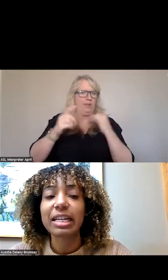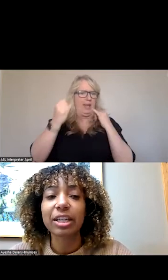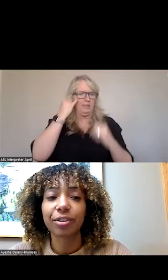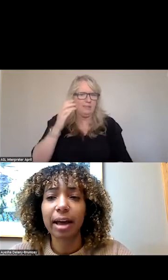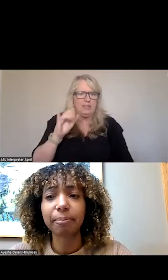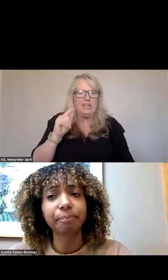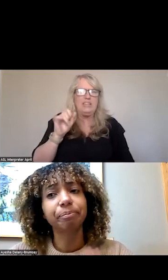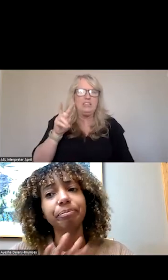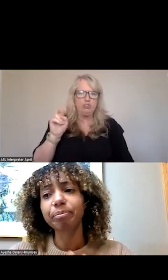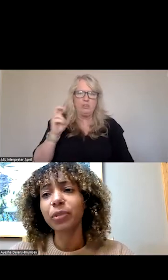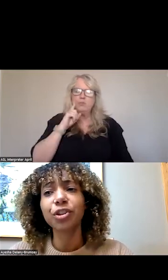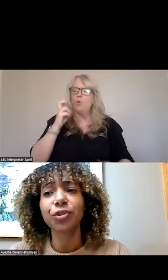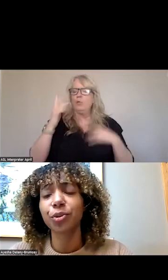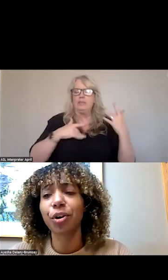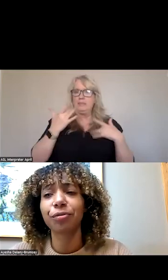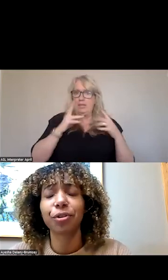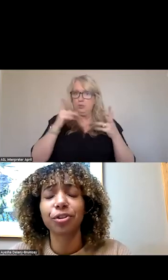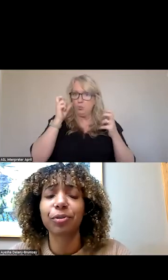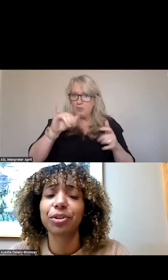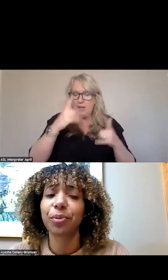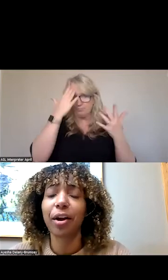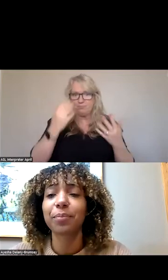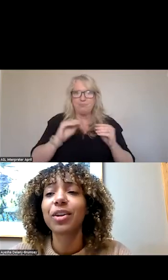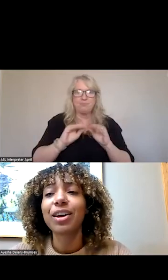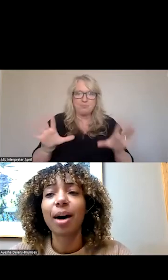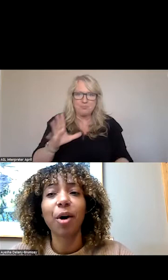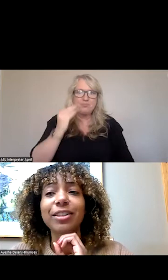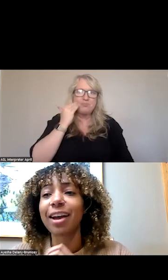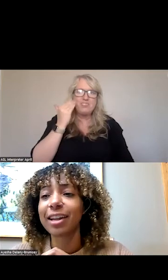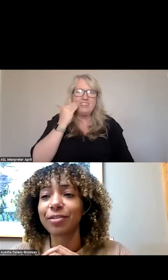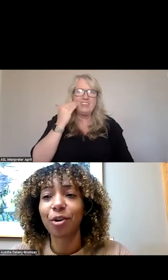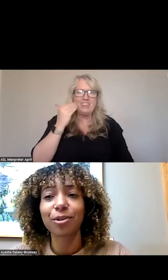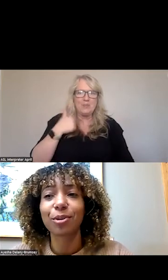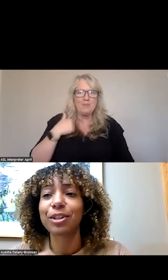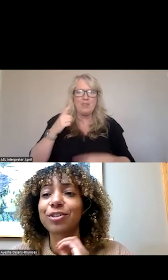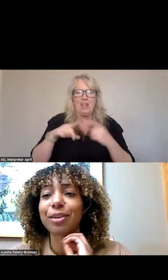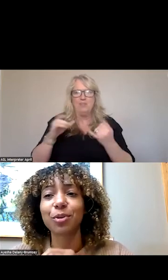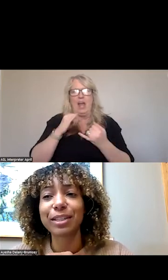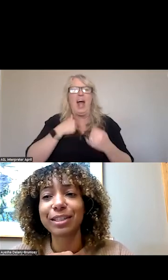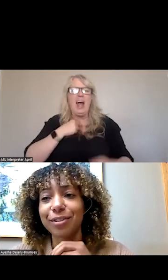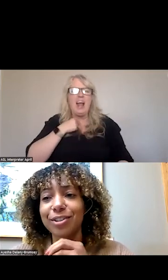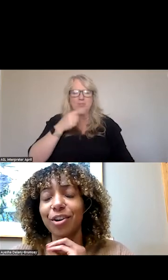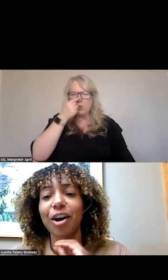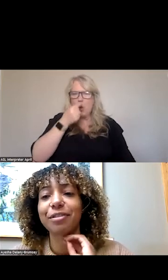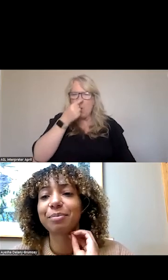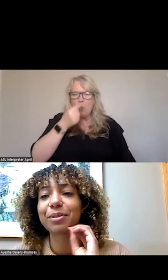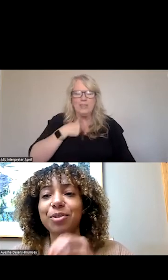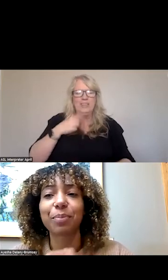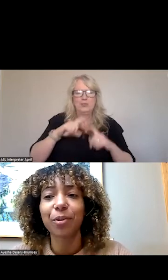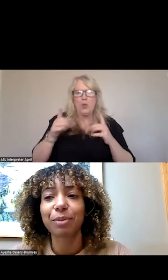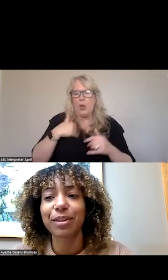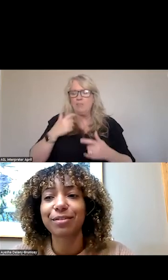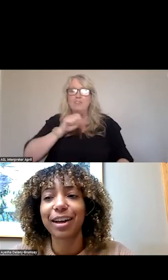to hear that. Just so everyone's aware, I'm on the tail end of a cold, so I'm going to try to mute myself if I start coughing,